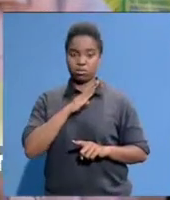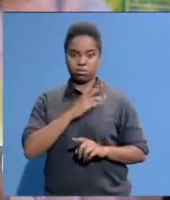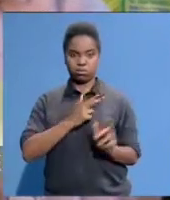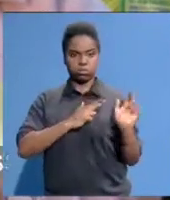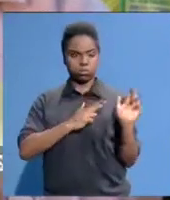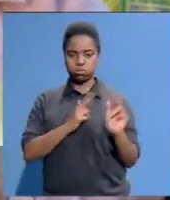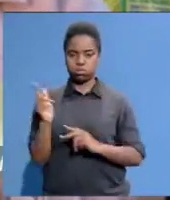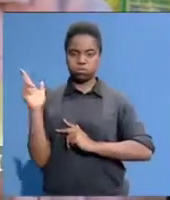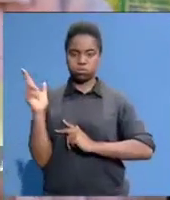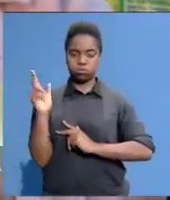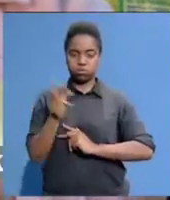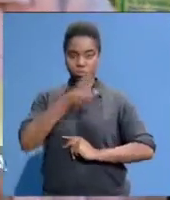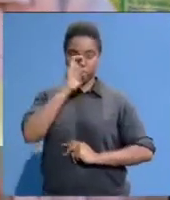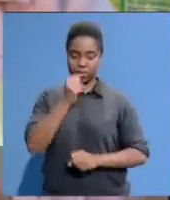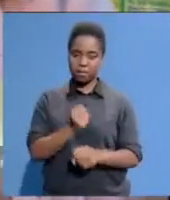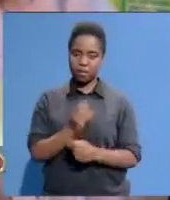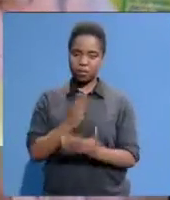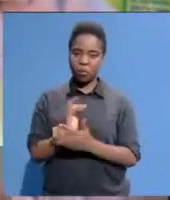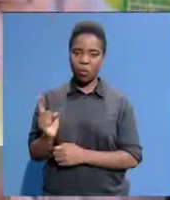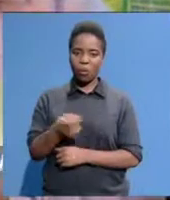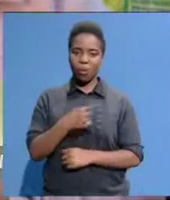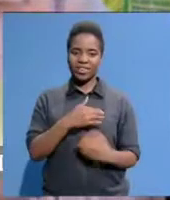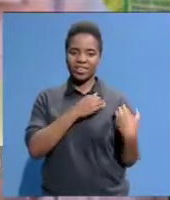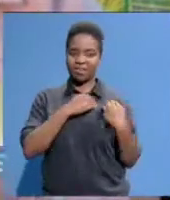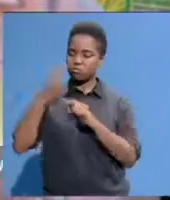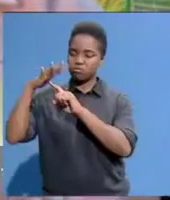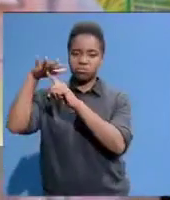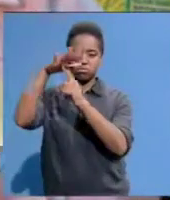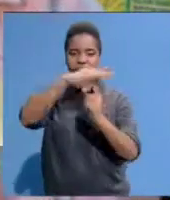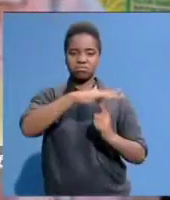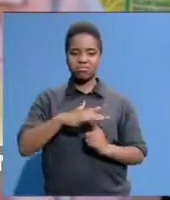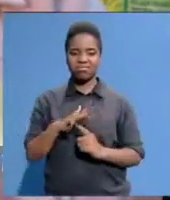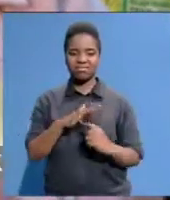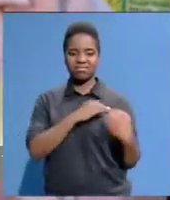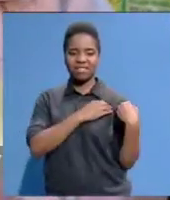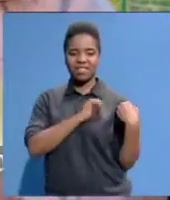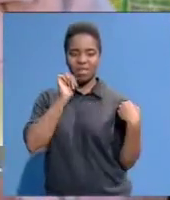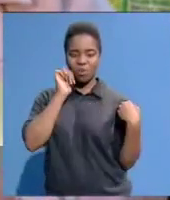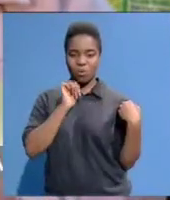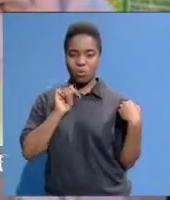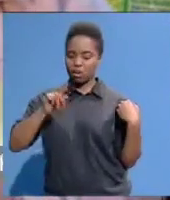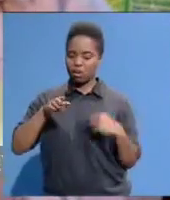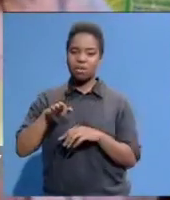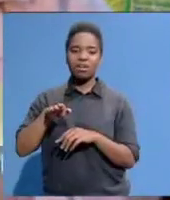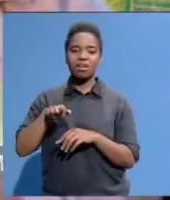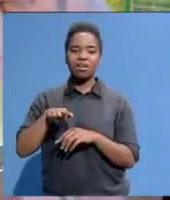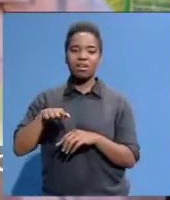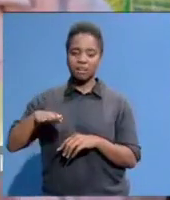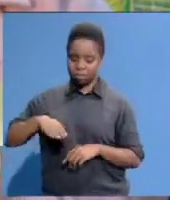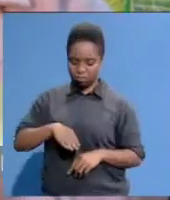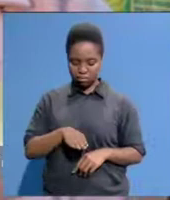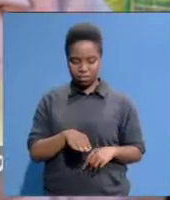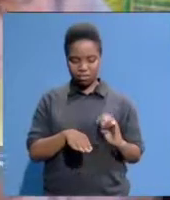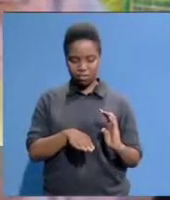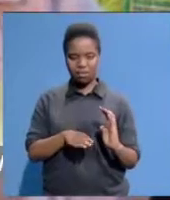members making sure that everyone is safe when the body of Madiba comes to Mthatha. It's been a different